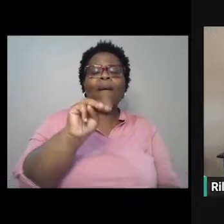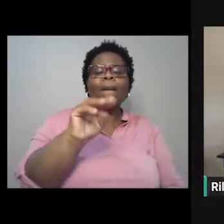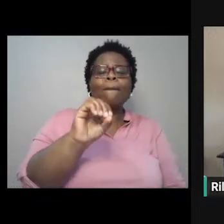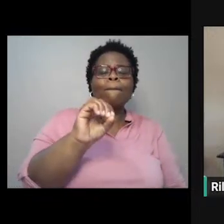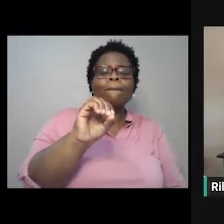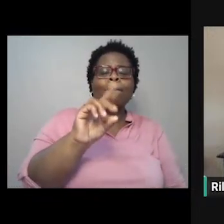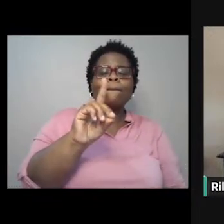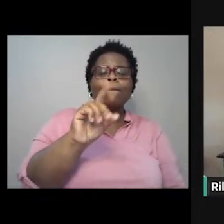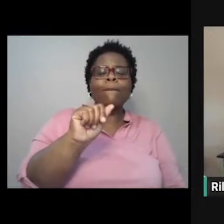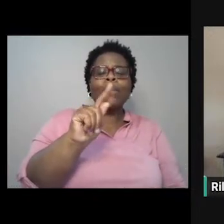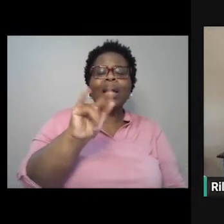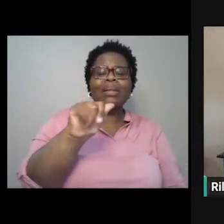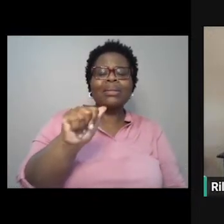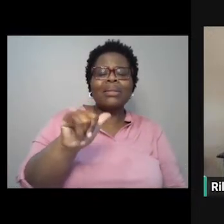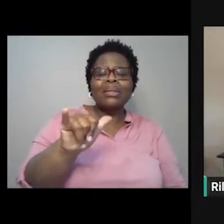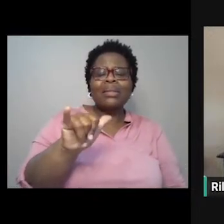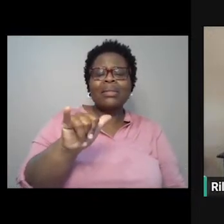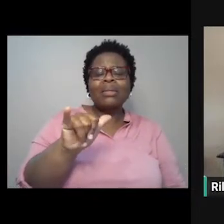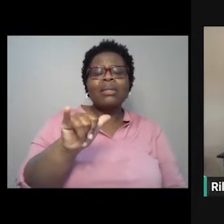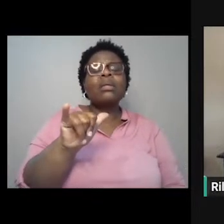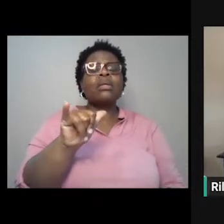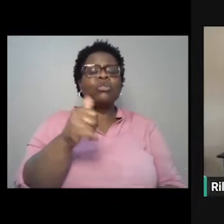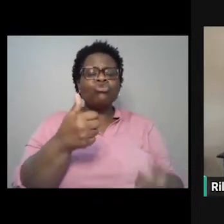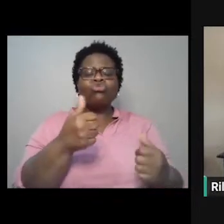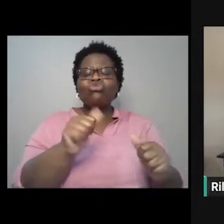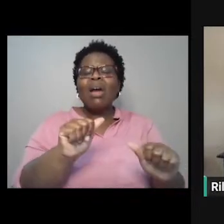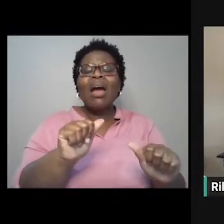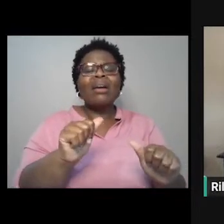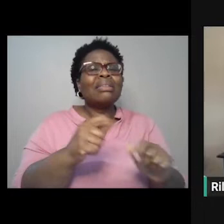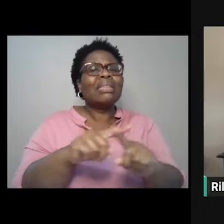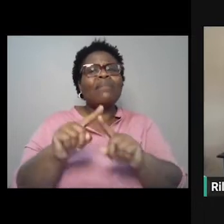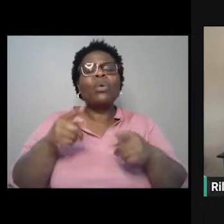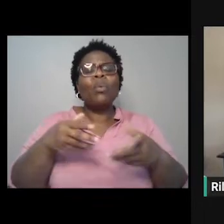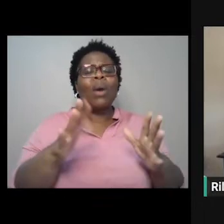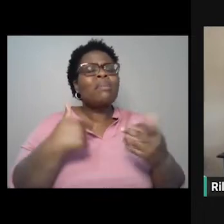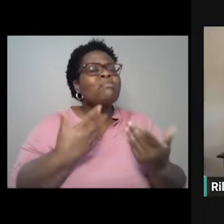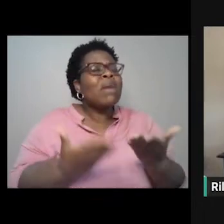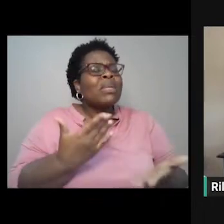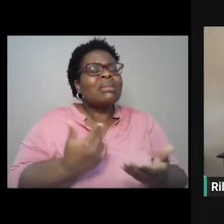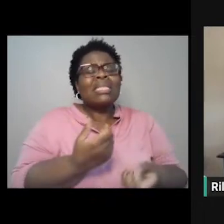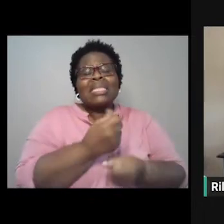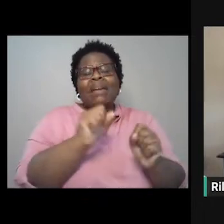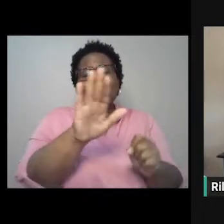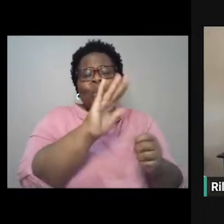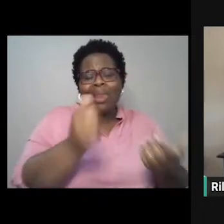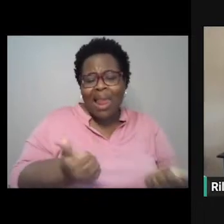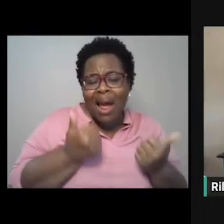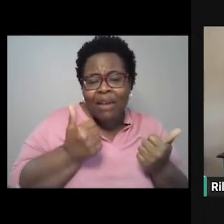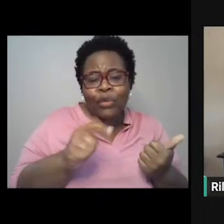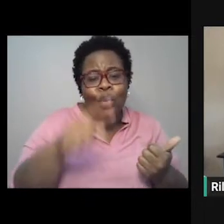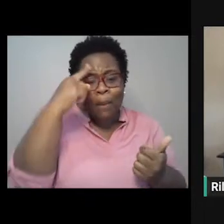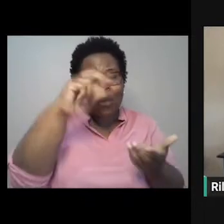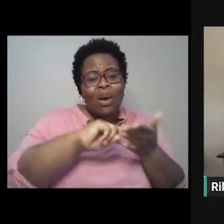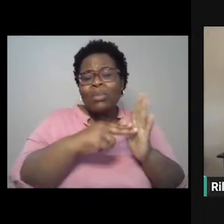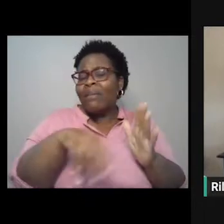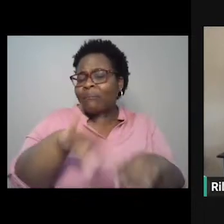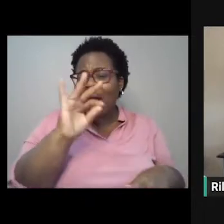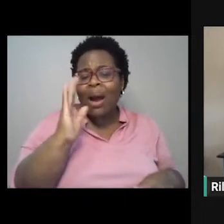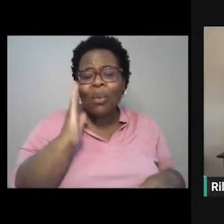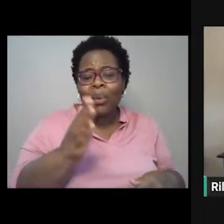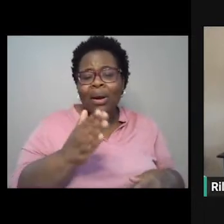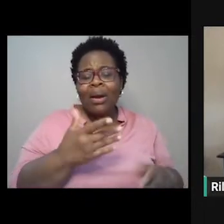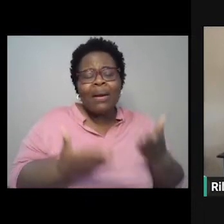new modality. It could be the saving of your life. It could be the unlocking of your purpose. It could be the